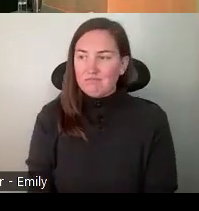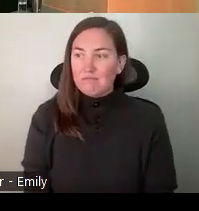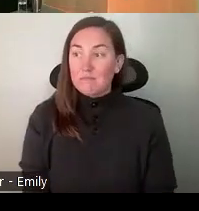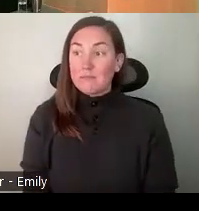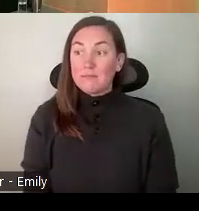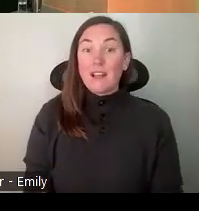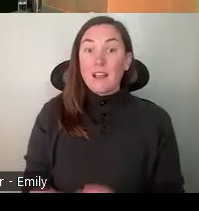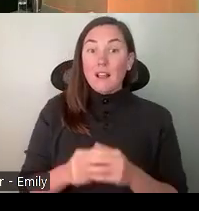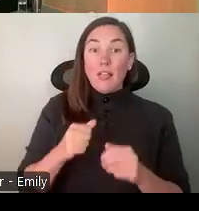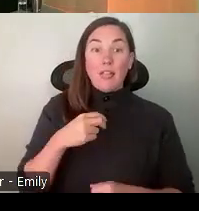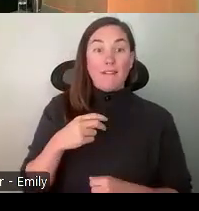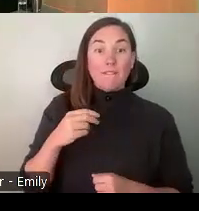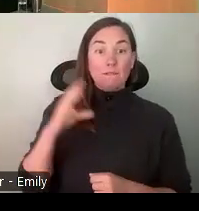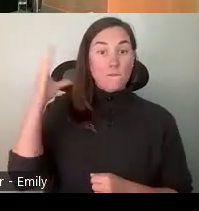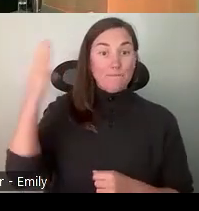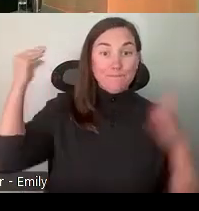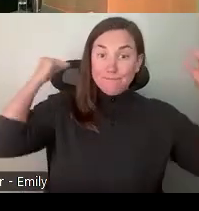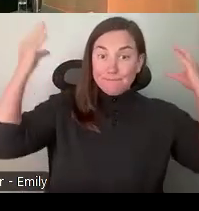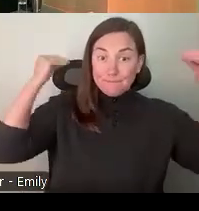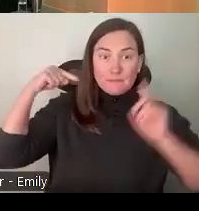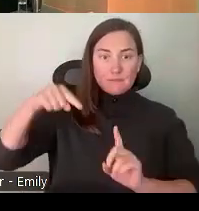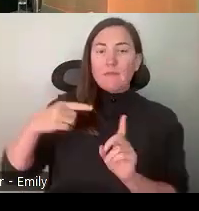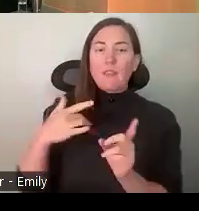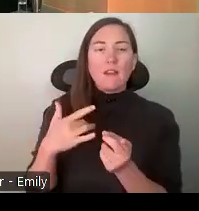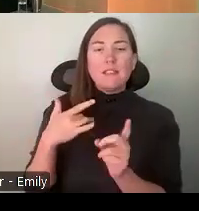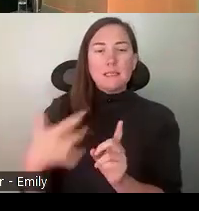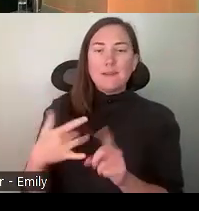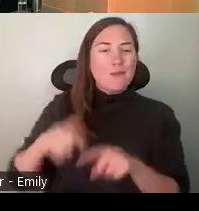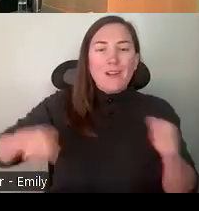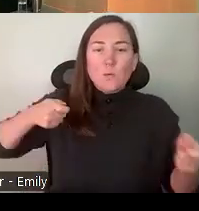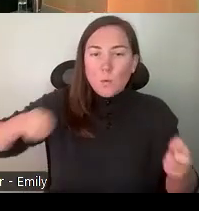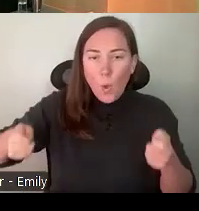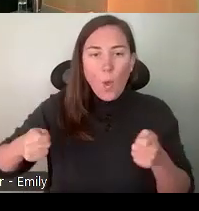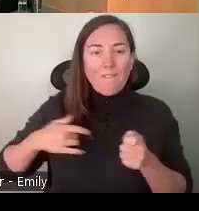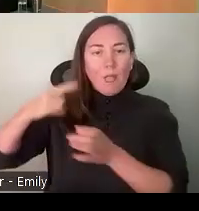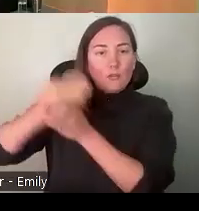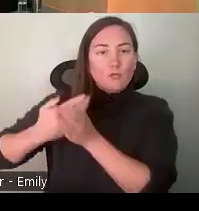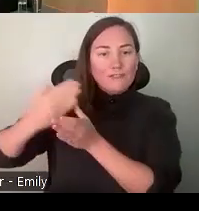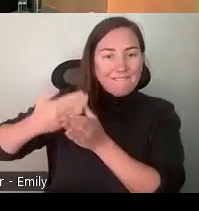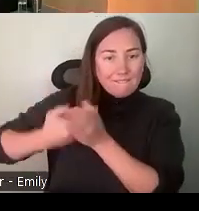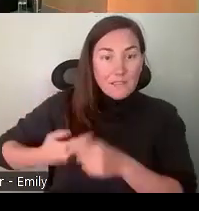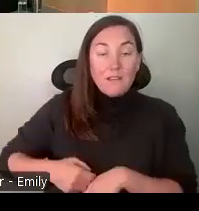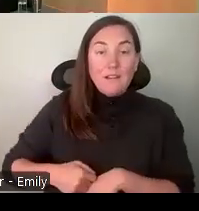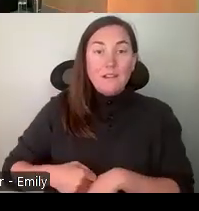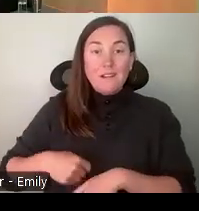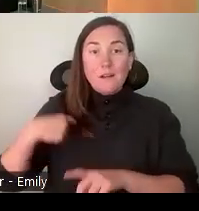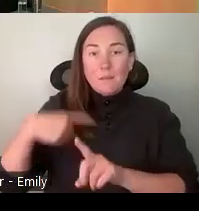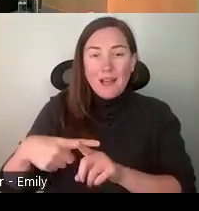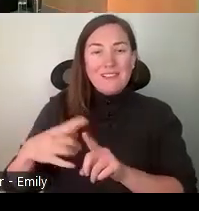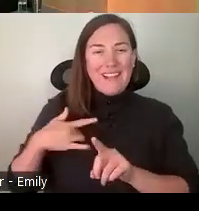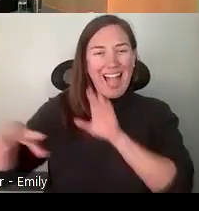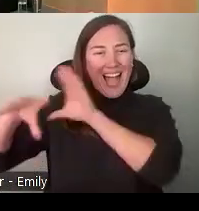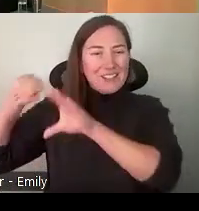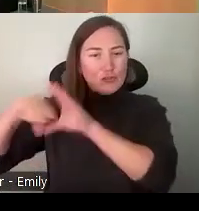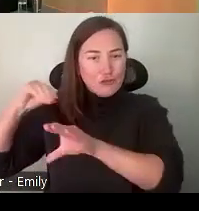These voices are typically experienced as uncontrollable and intrusive, and often as coming from an external force